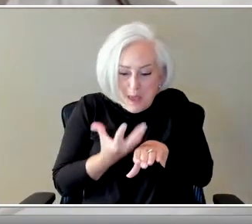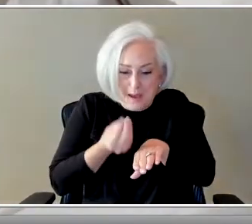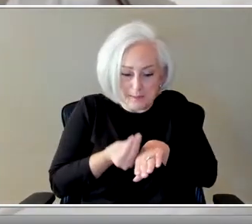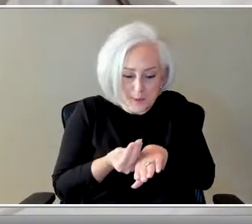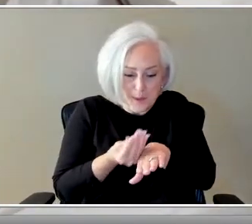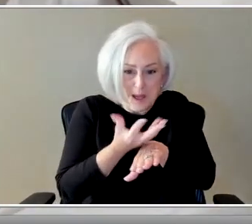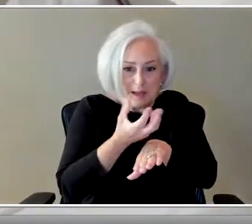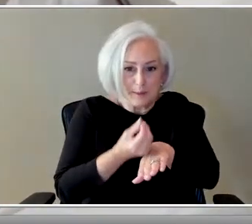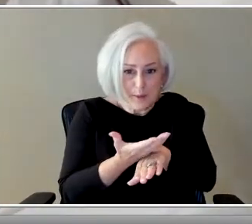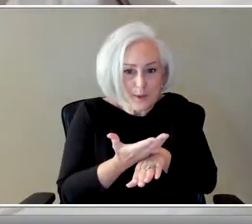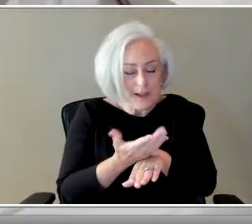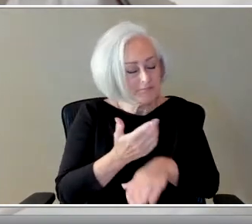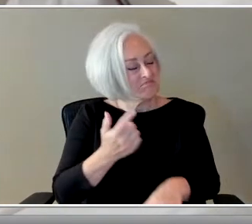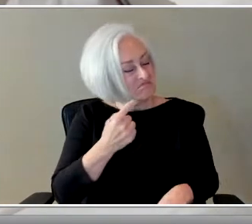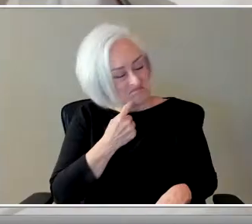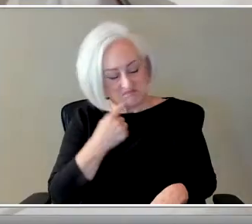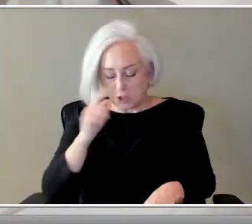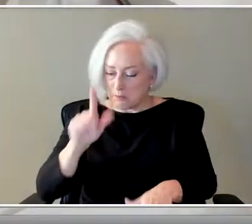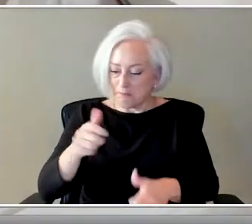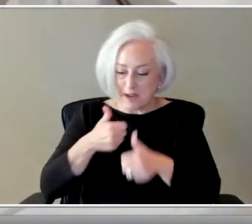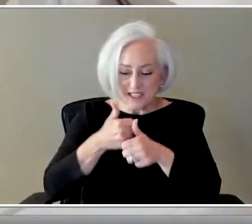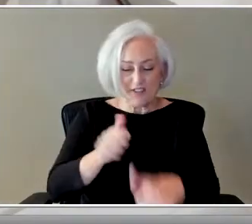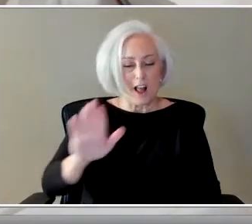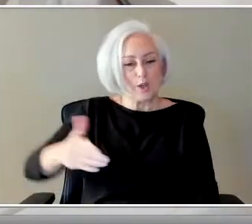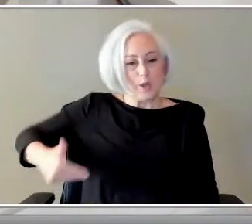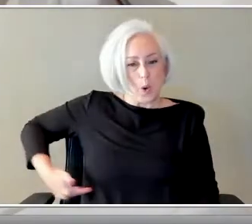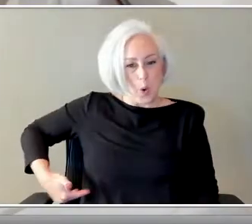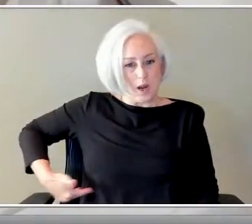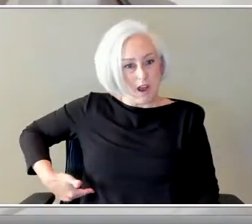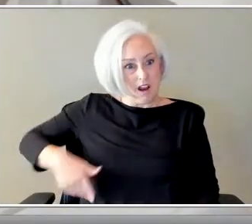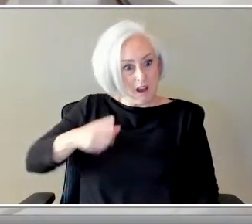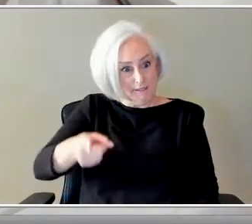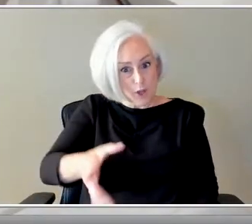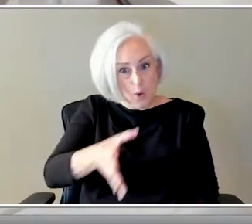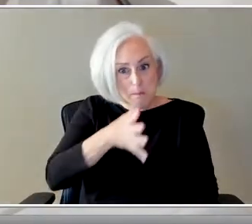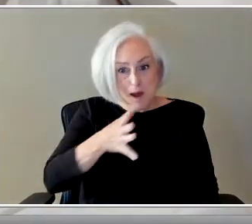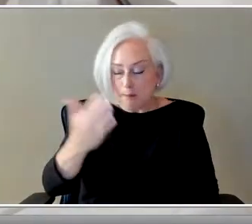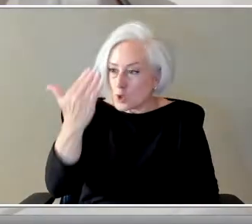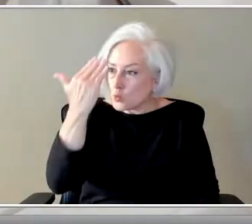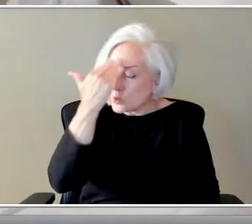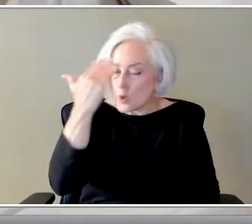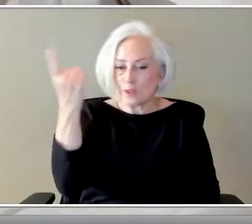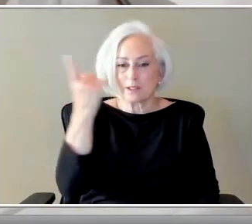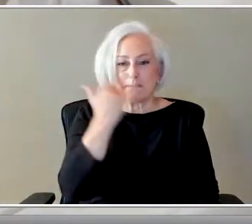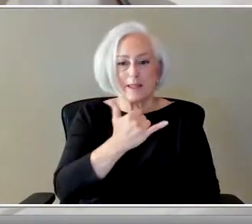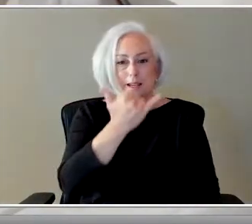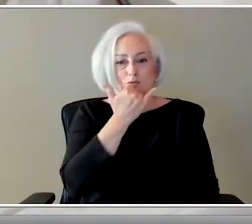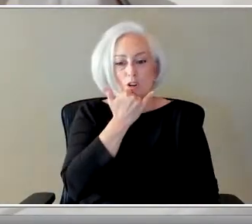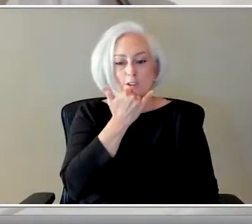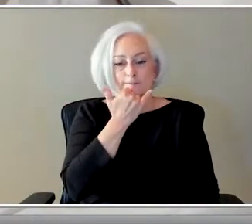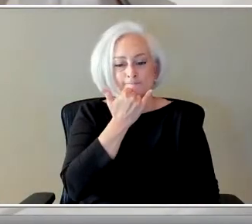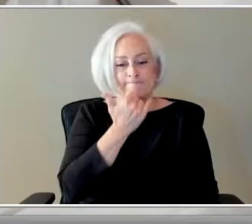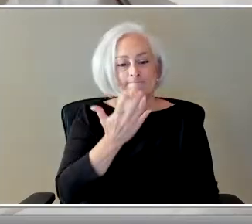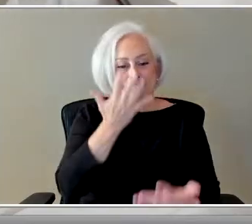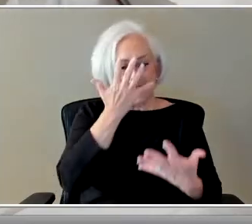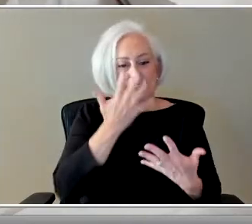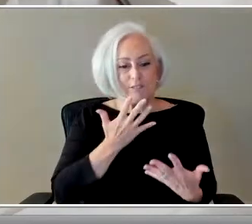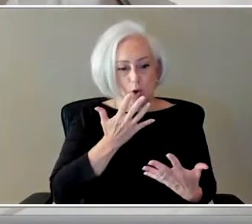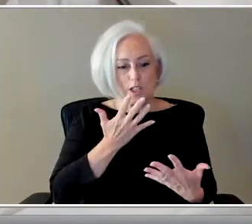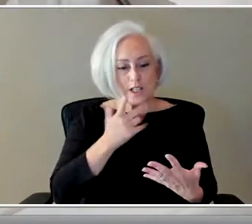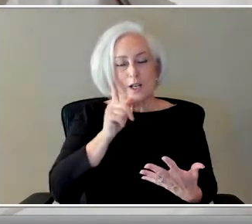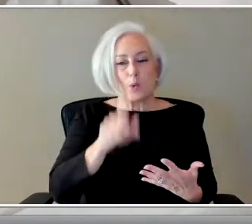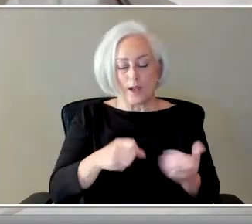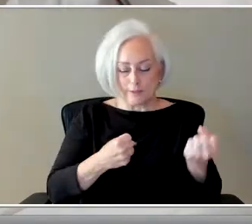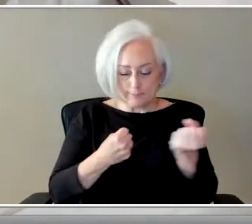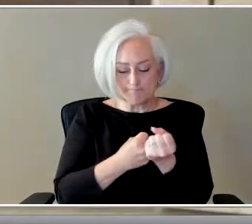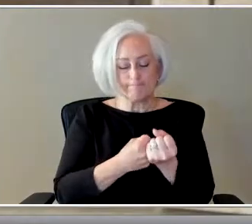feeling. As a mom, you know when something is wrong, and unfortunately, sometimes we have to be our own advocate and push